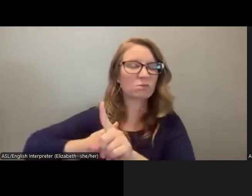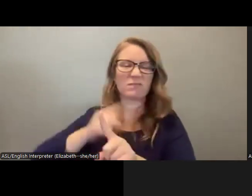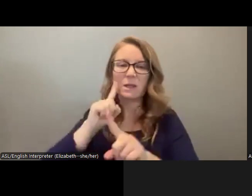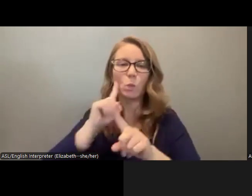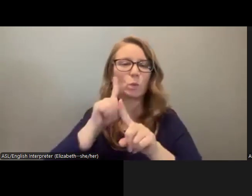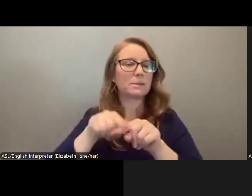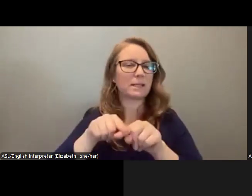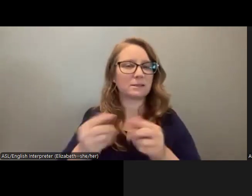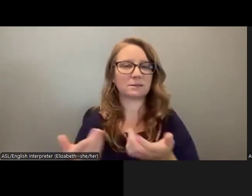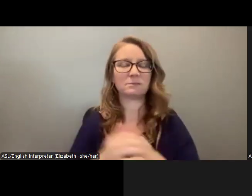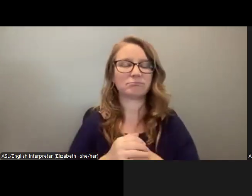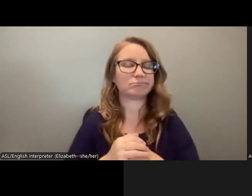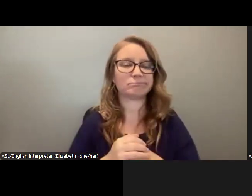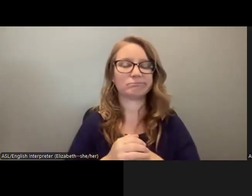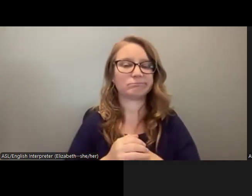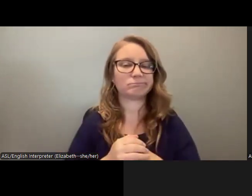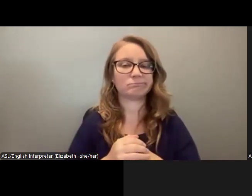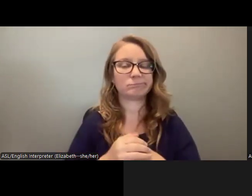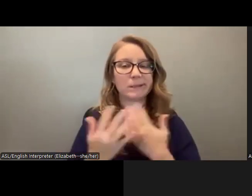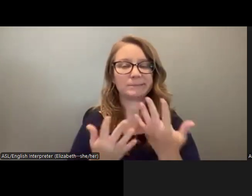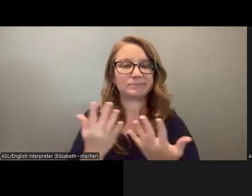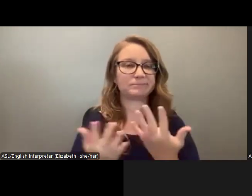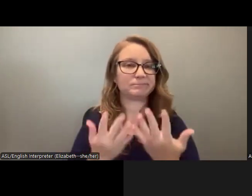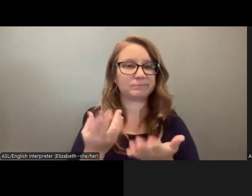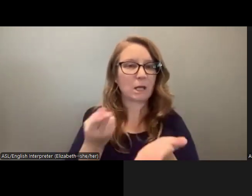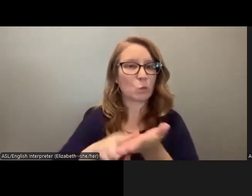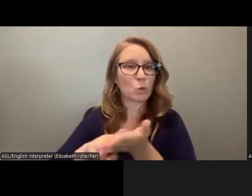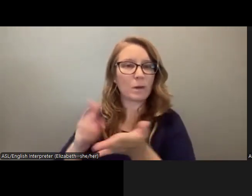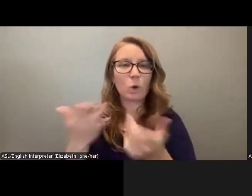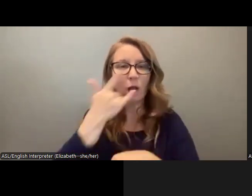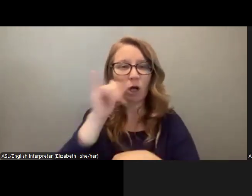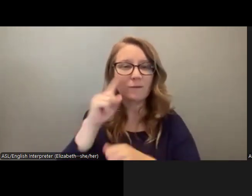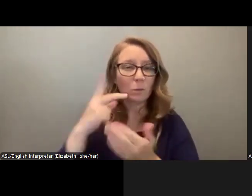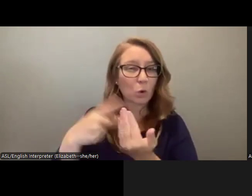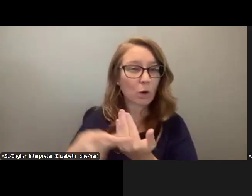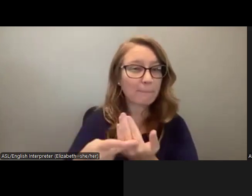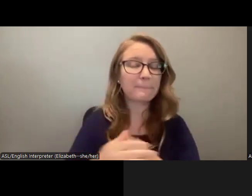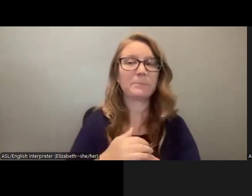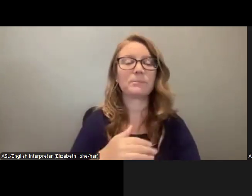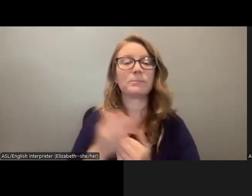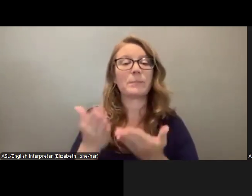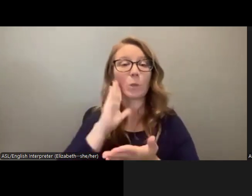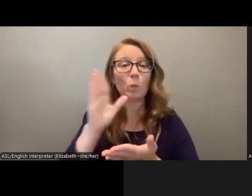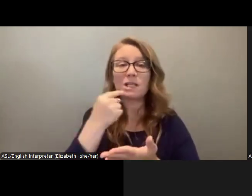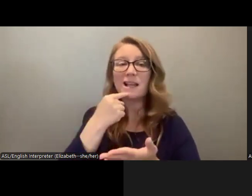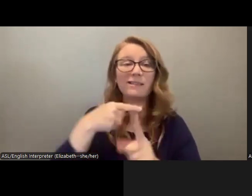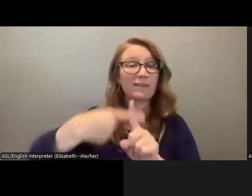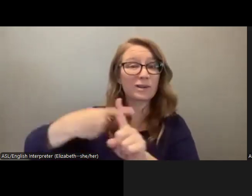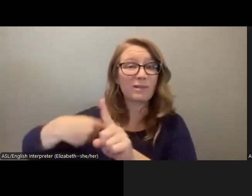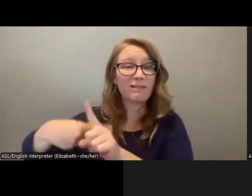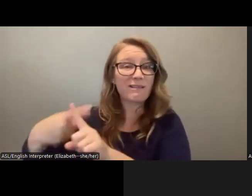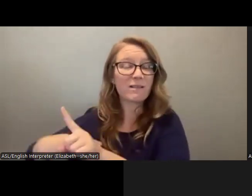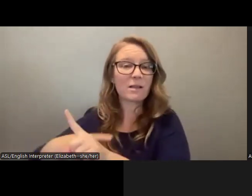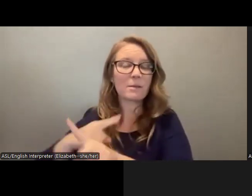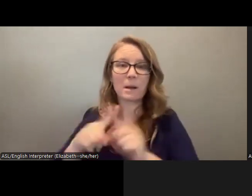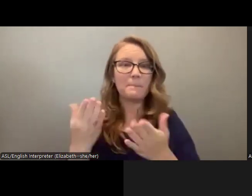on um, what the enrollment looks like in the program. So, we might say like, hey, we're going to do it every month, but there, could be